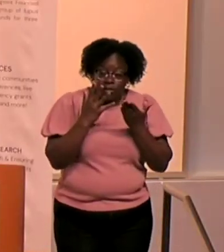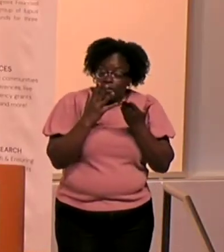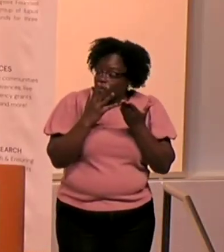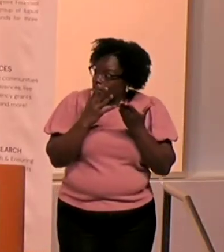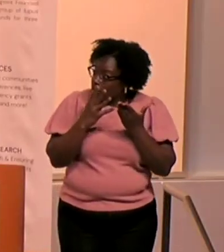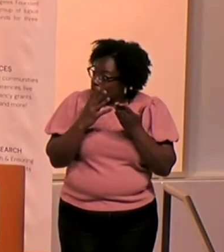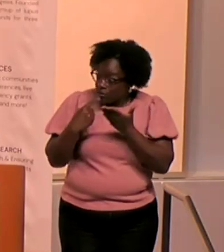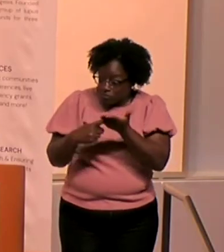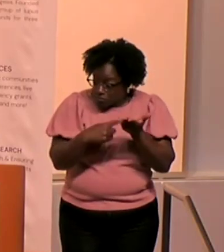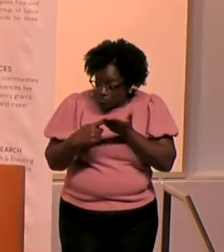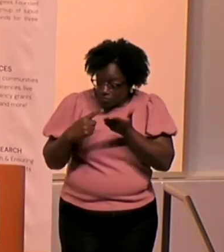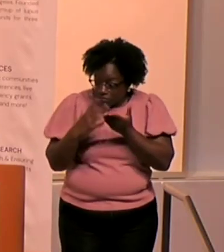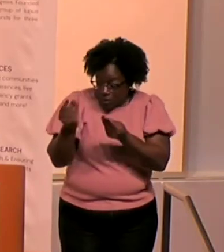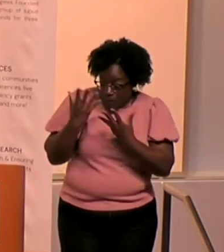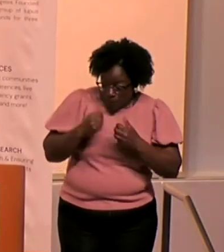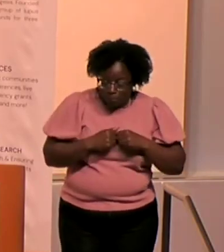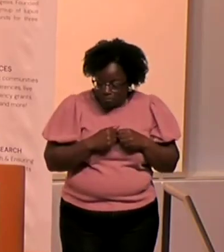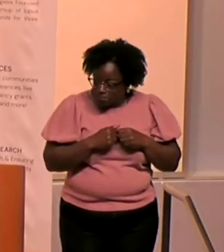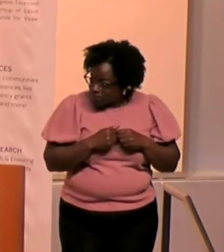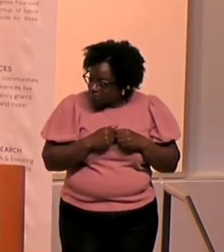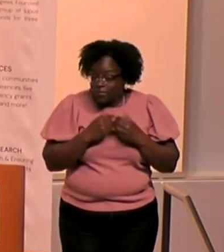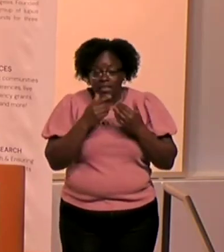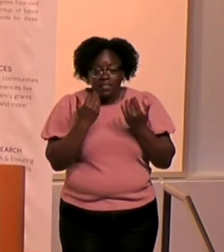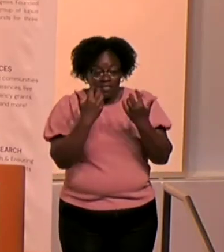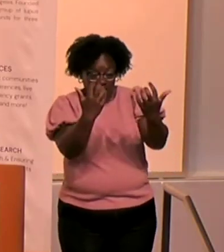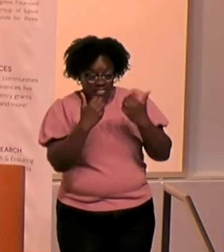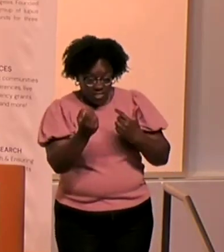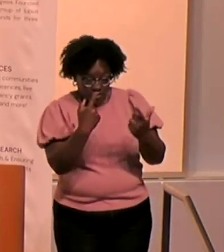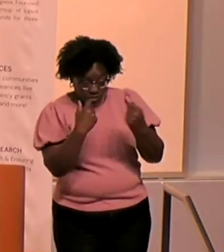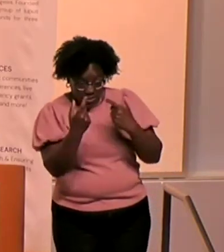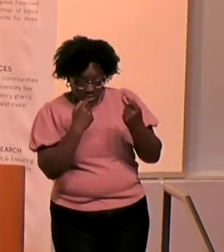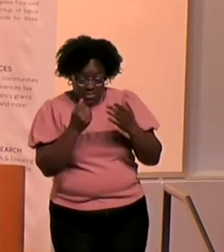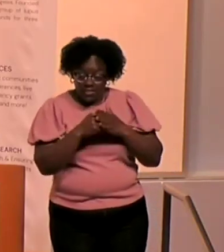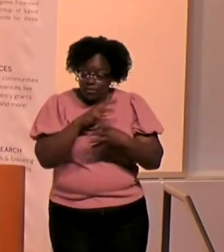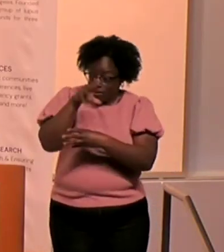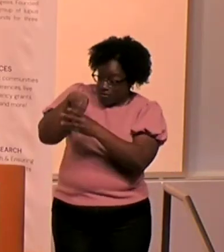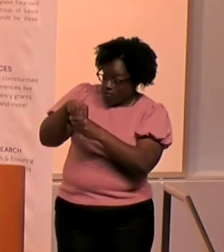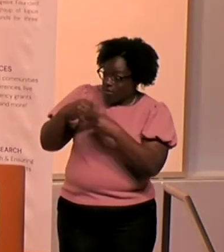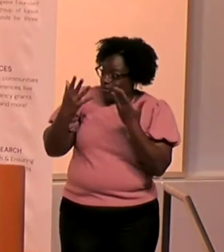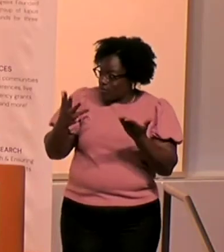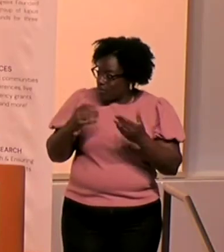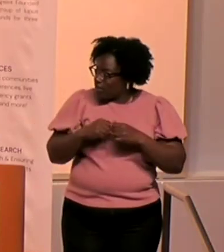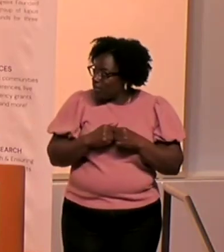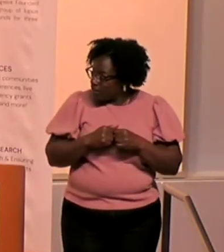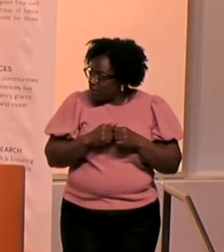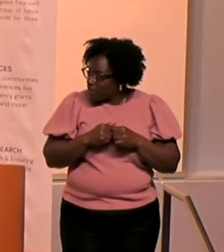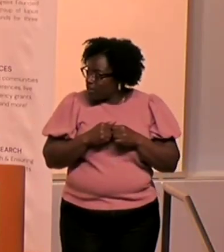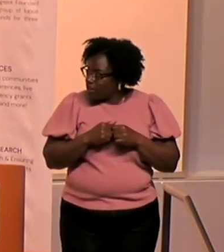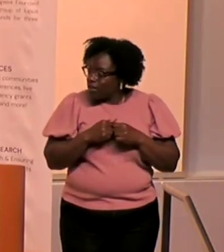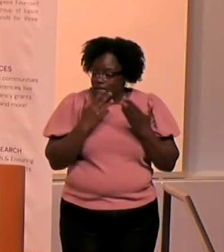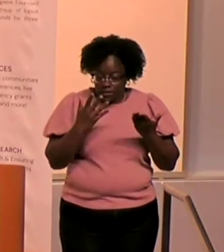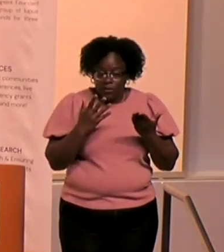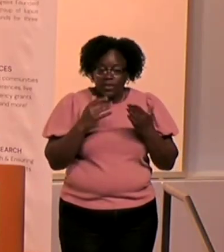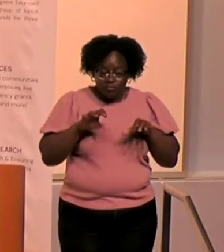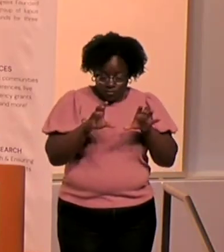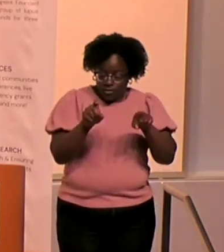obviously, let me know. And if there's any questions from the audience that we can also incorporate beyond the questions they were giving us, then we can do that